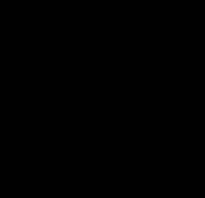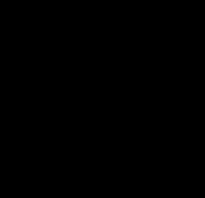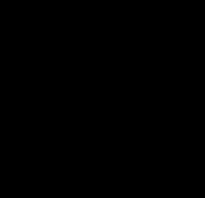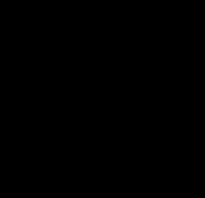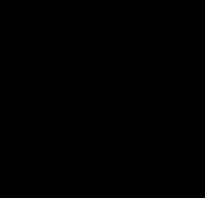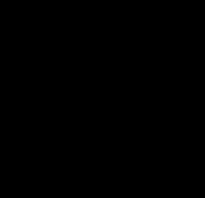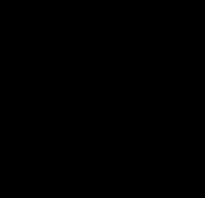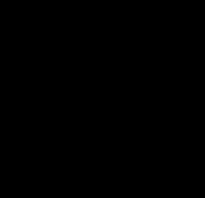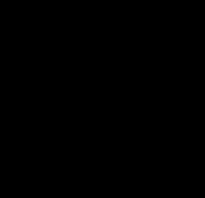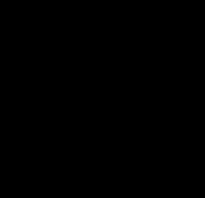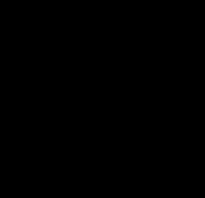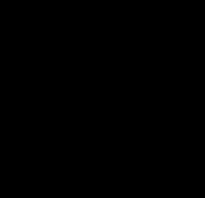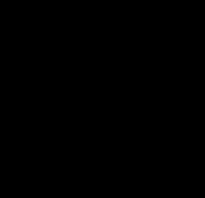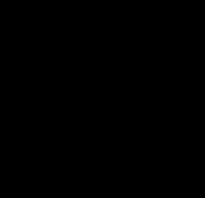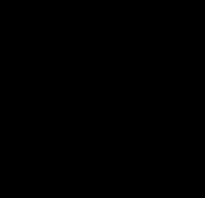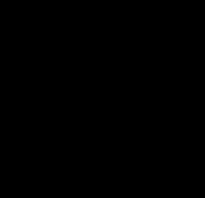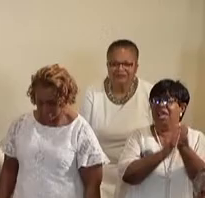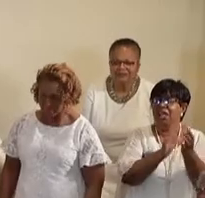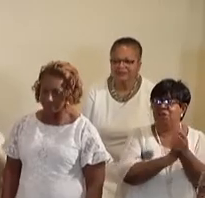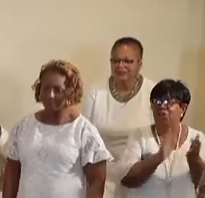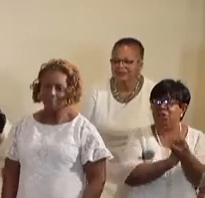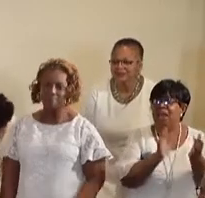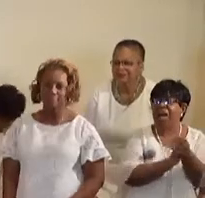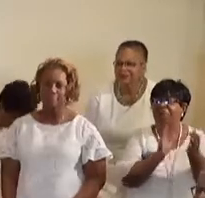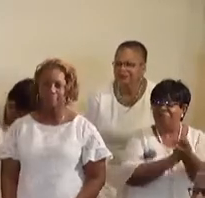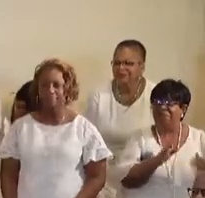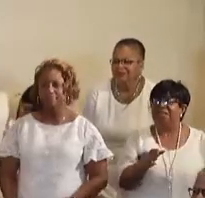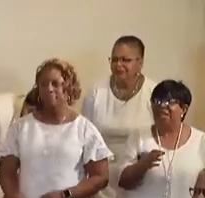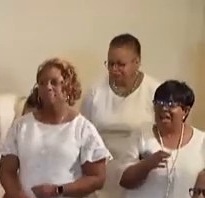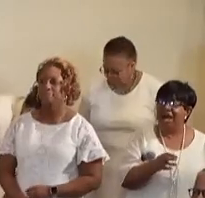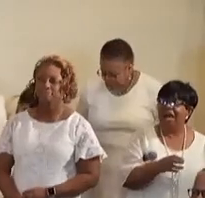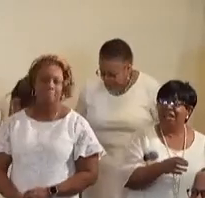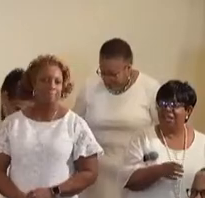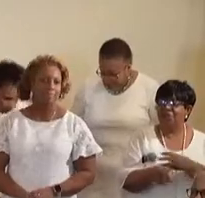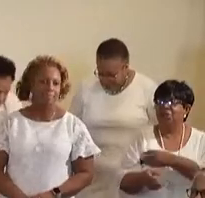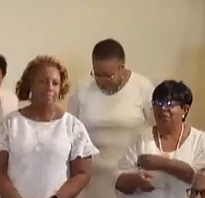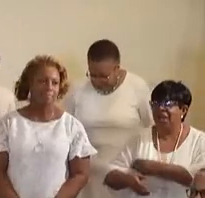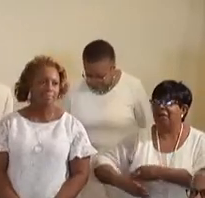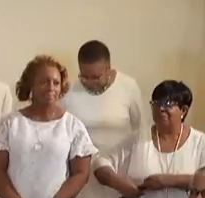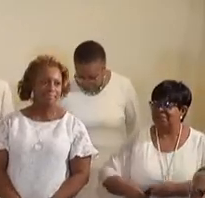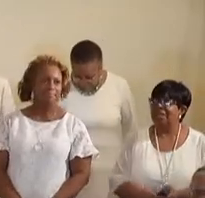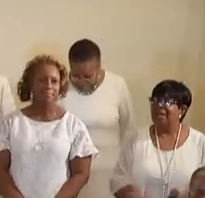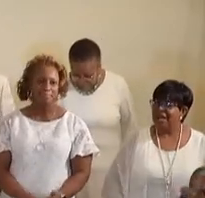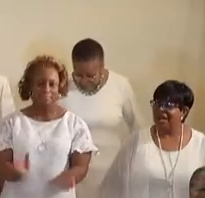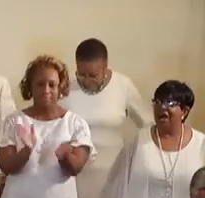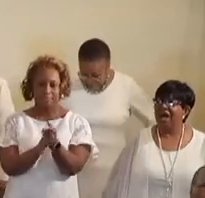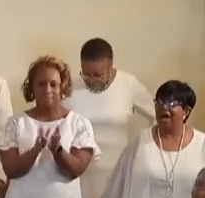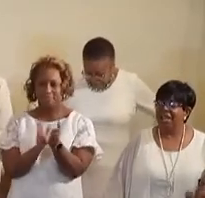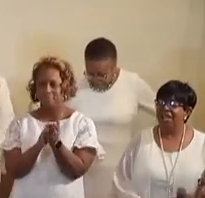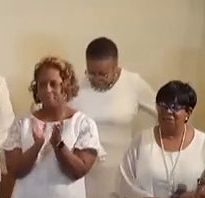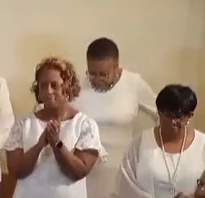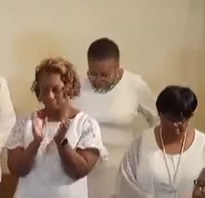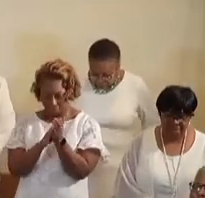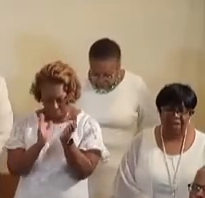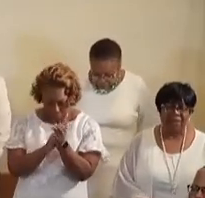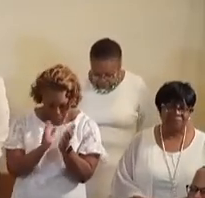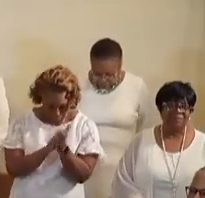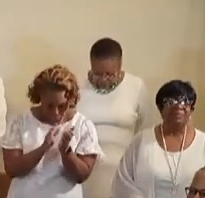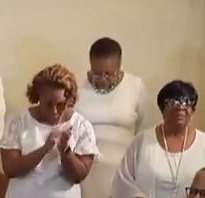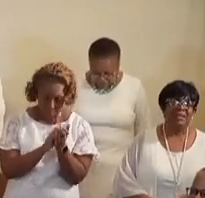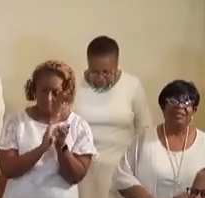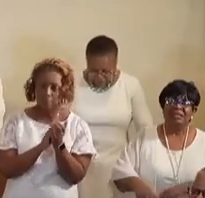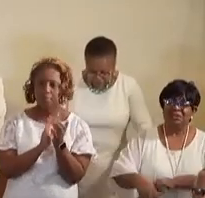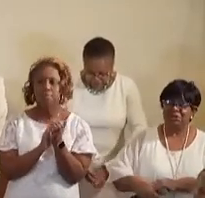Everybody, it's Resurrection Sunday. Oh, give thanks unto the Lord, for